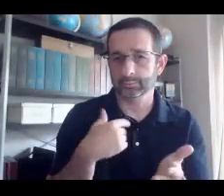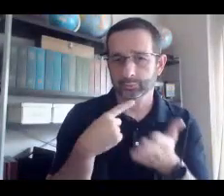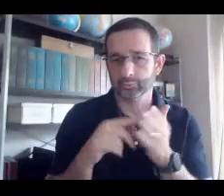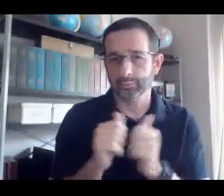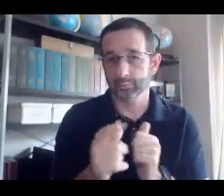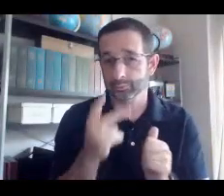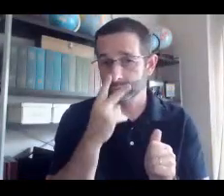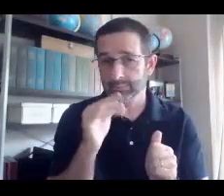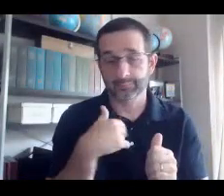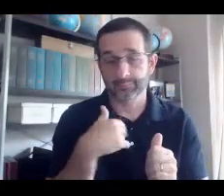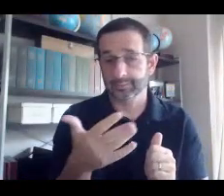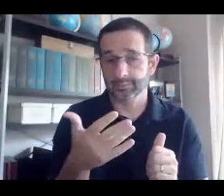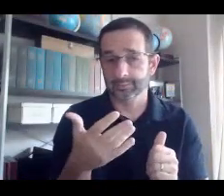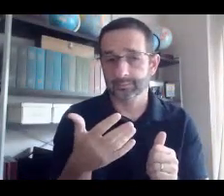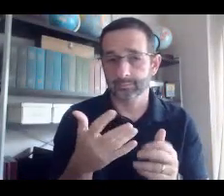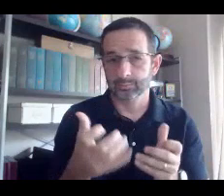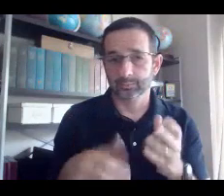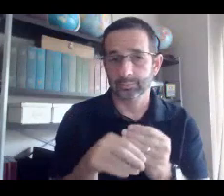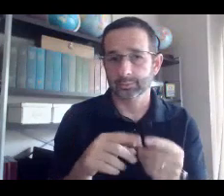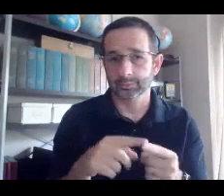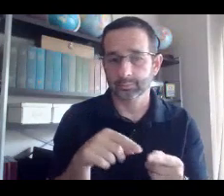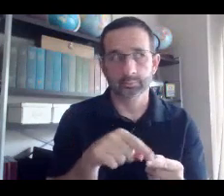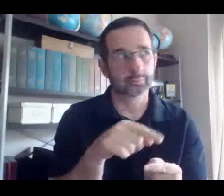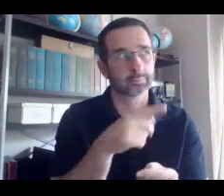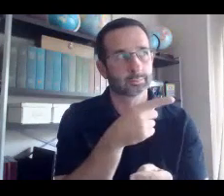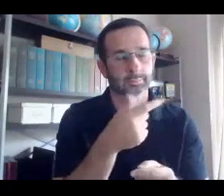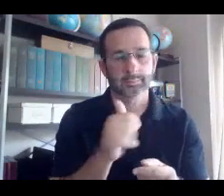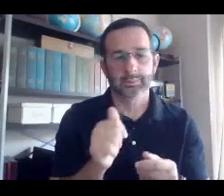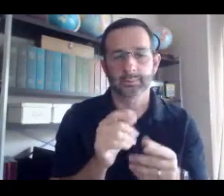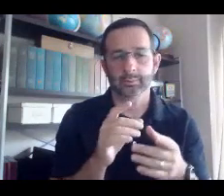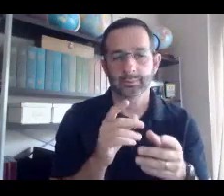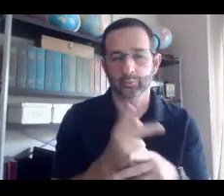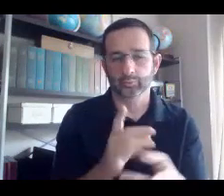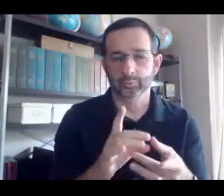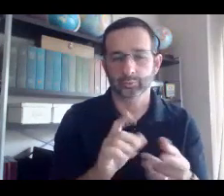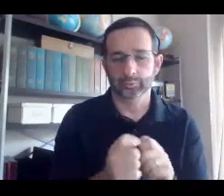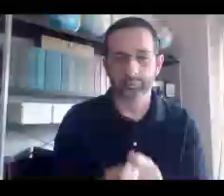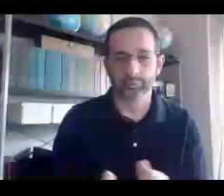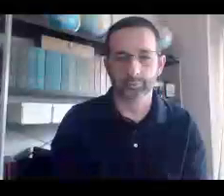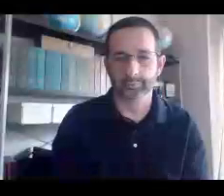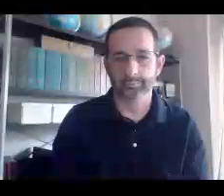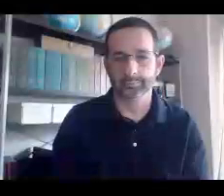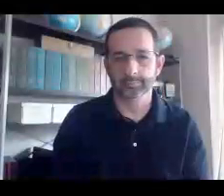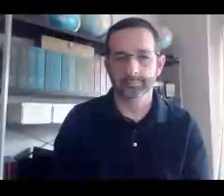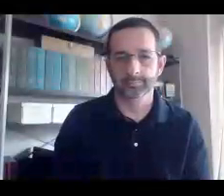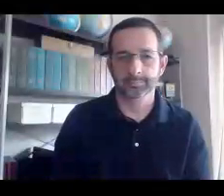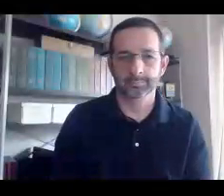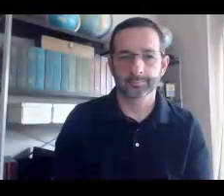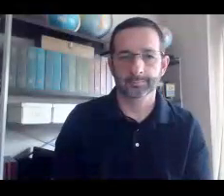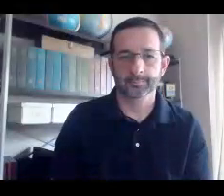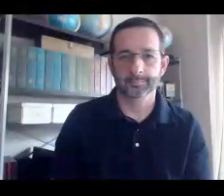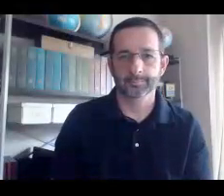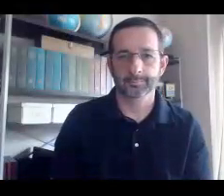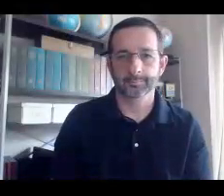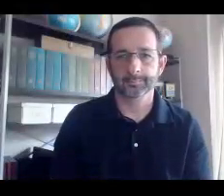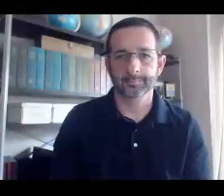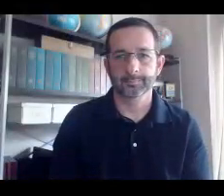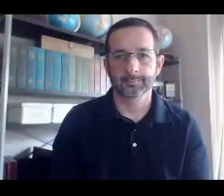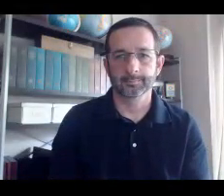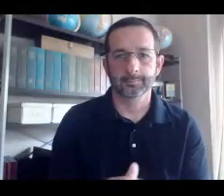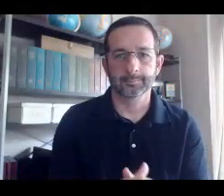Carla, we have Carla, my colleague here. I just wanted to check in with you and see if you had anything that you'd like to add with loan changes.